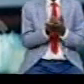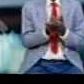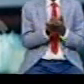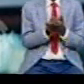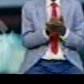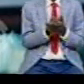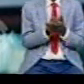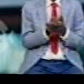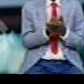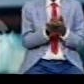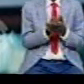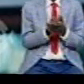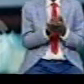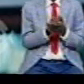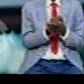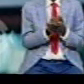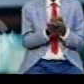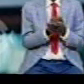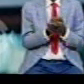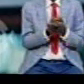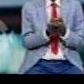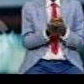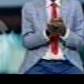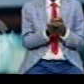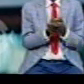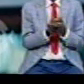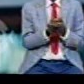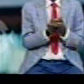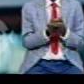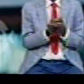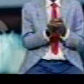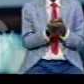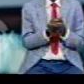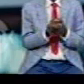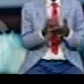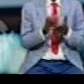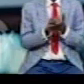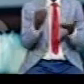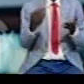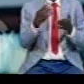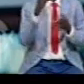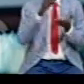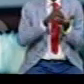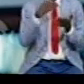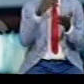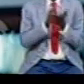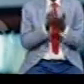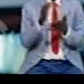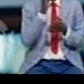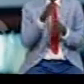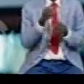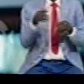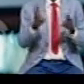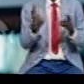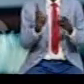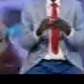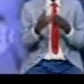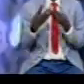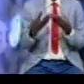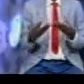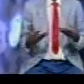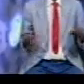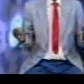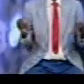other means by which they can be the cases can be cured or resolved, because it doesn't resolve on its